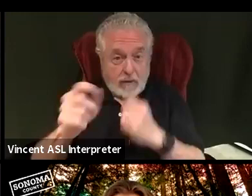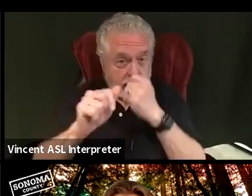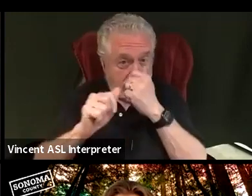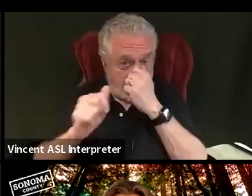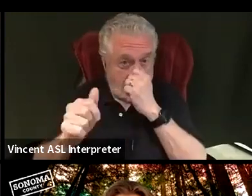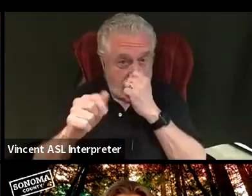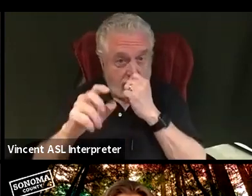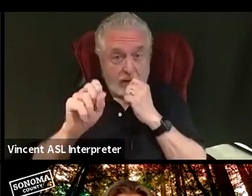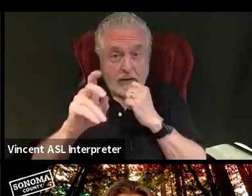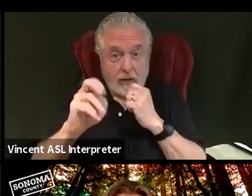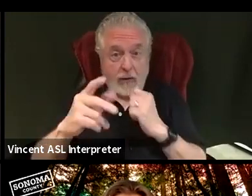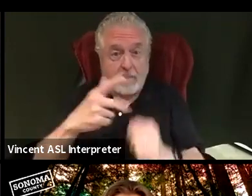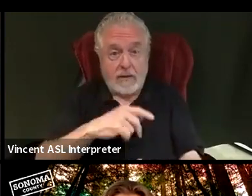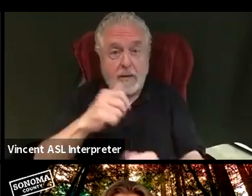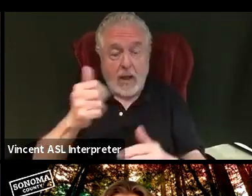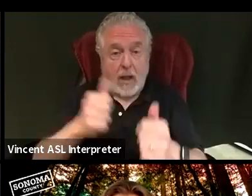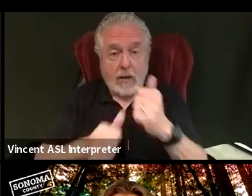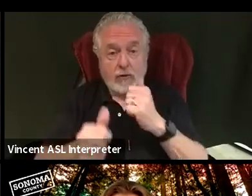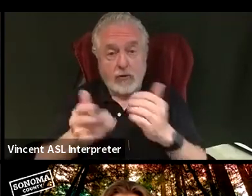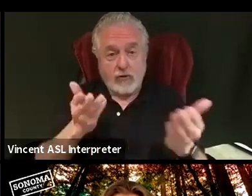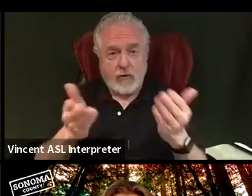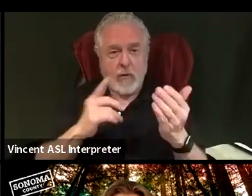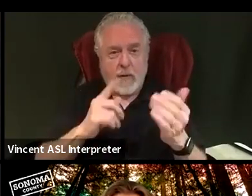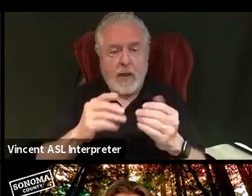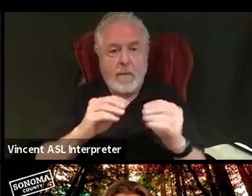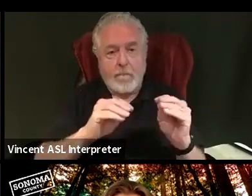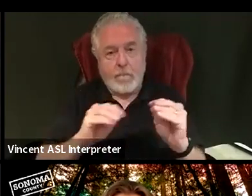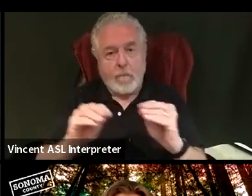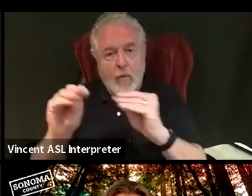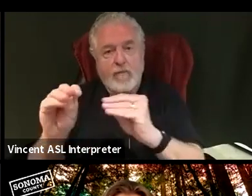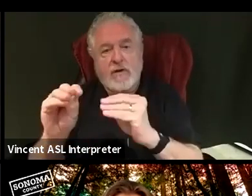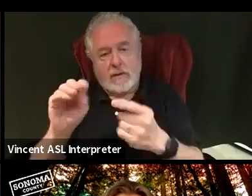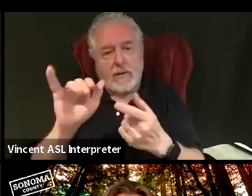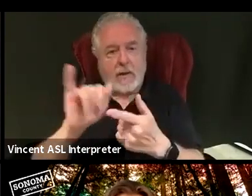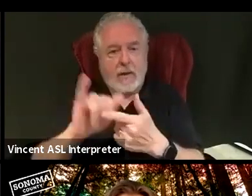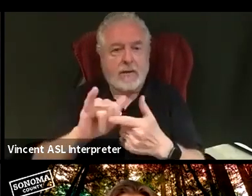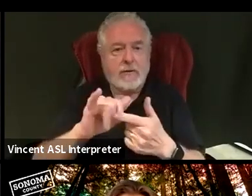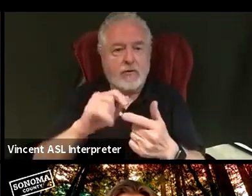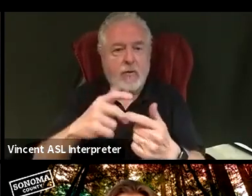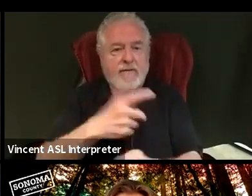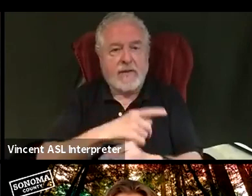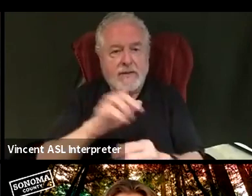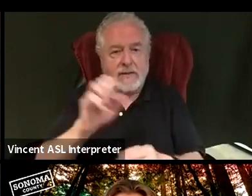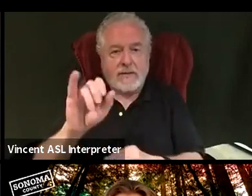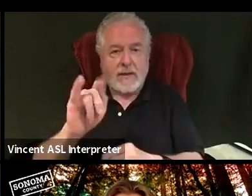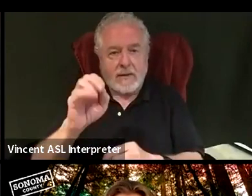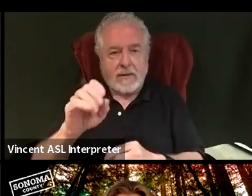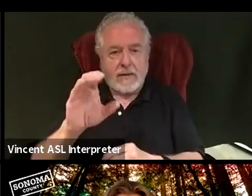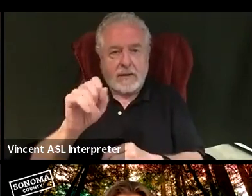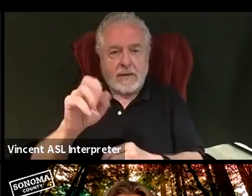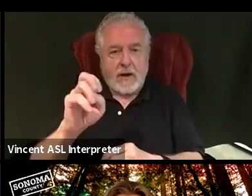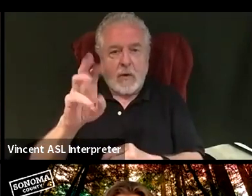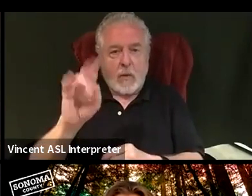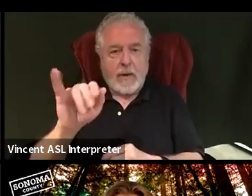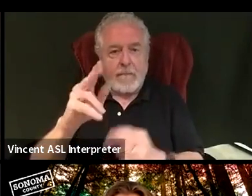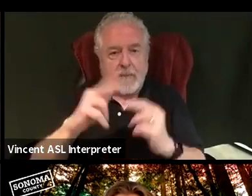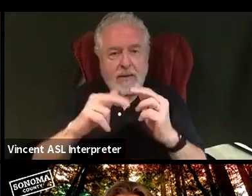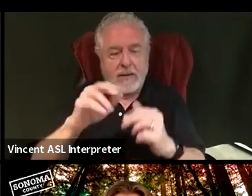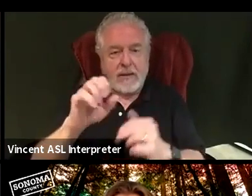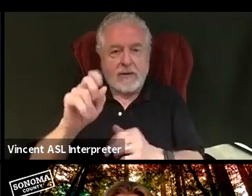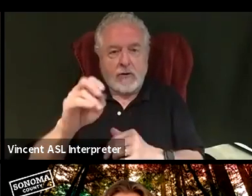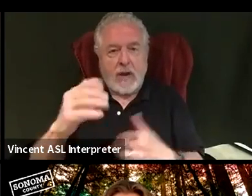not Sutter patients and they're underserved. And we're actually gonna be moving that. We're gonna be moving to a vaccination site at the Airway building that Sutter